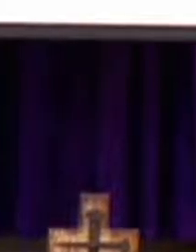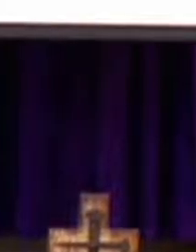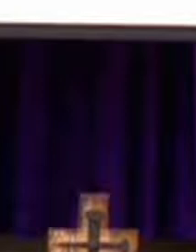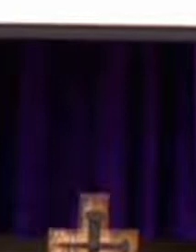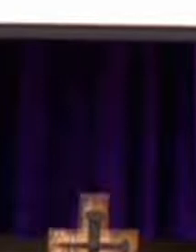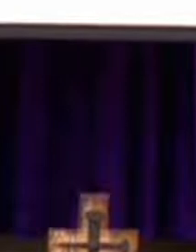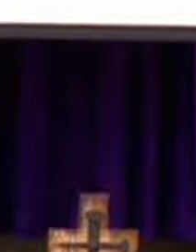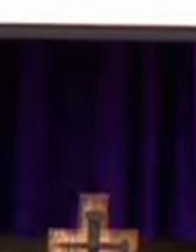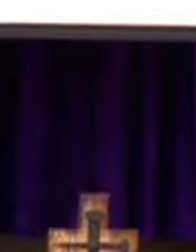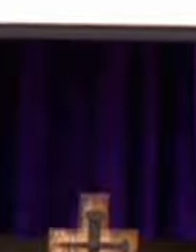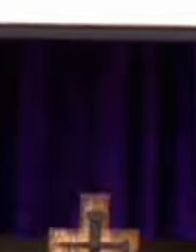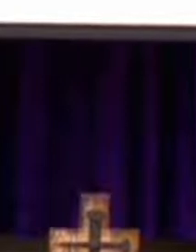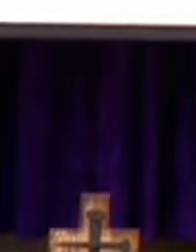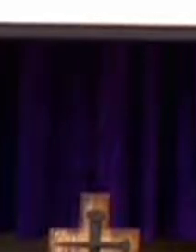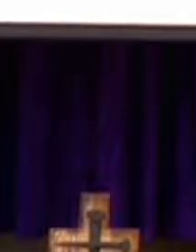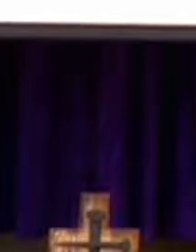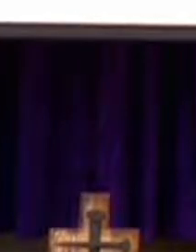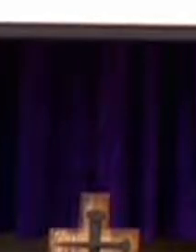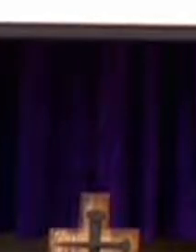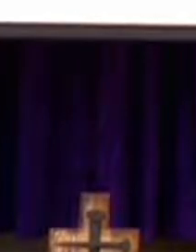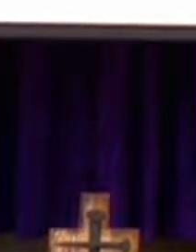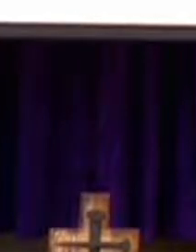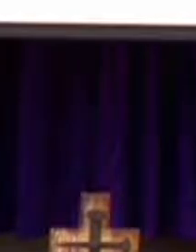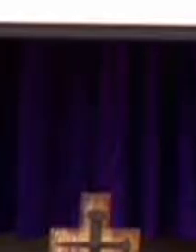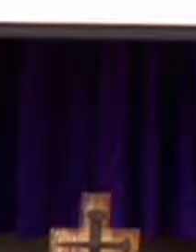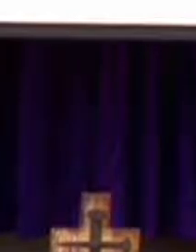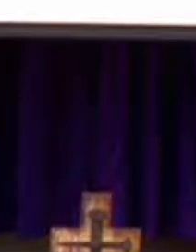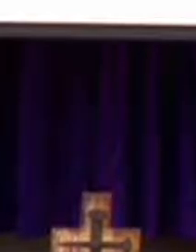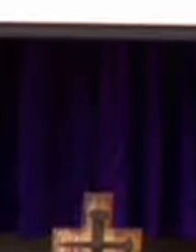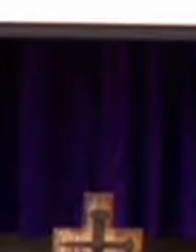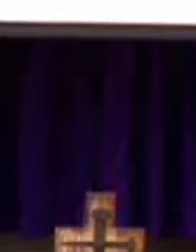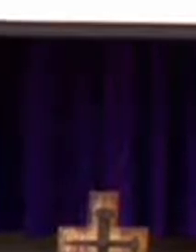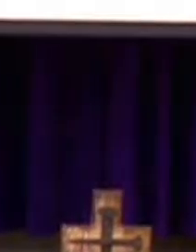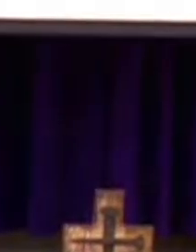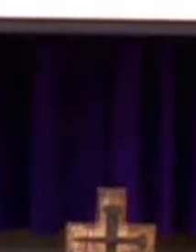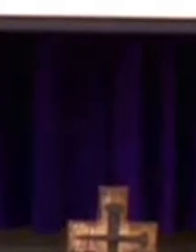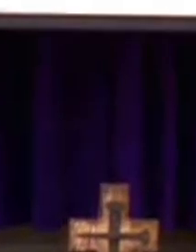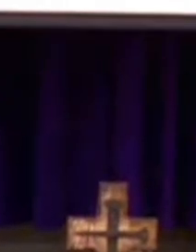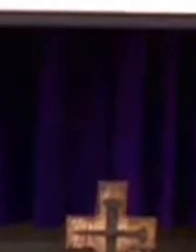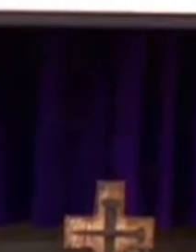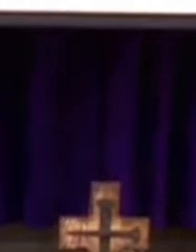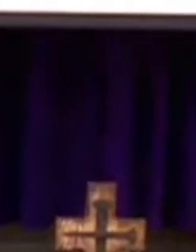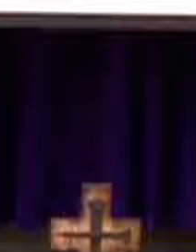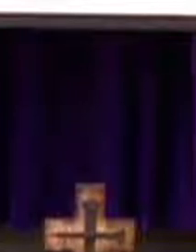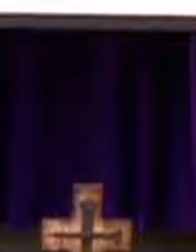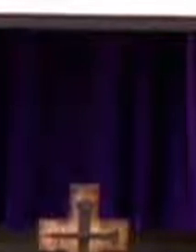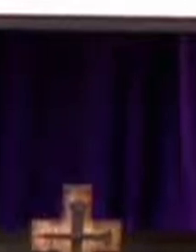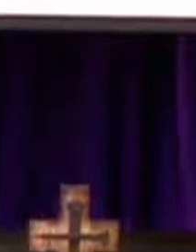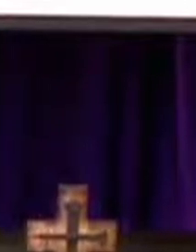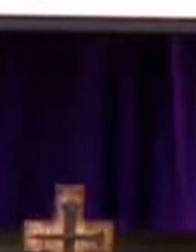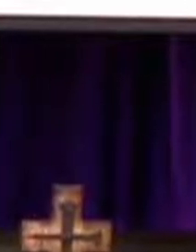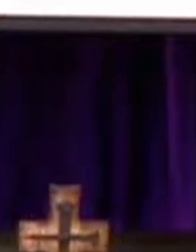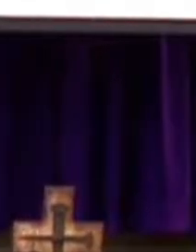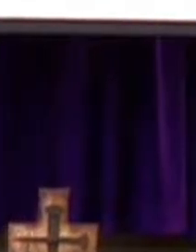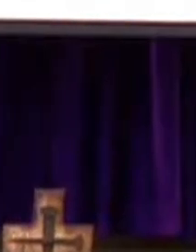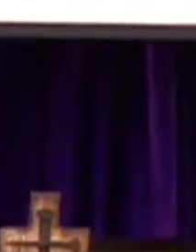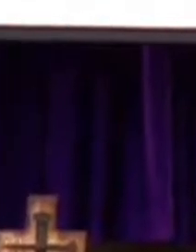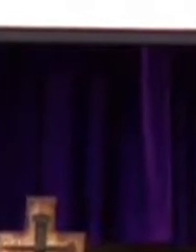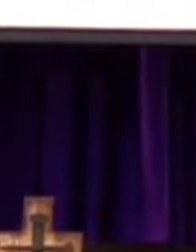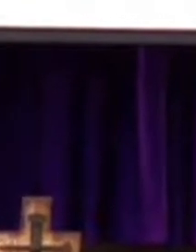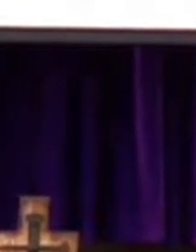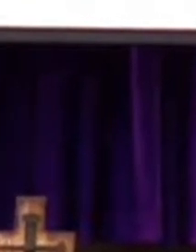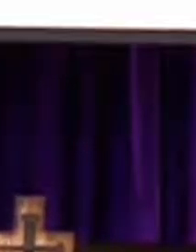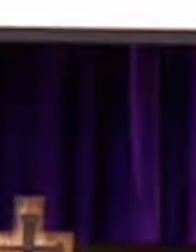verbitter, ek gaan my verbitter maak. So you feel to give yourself over to those emotions of becoming cynical